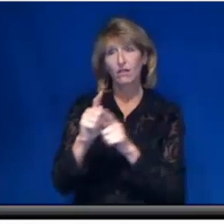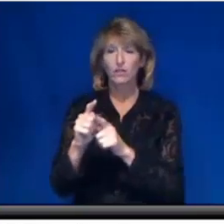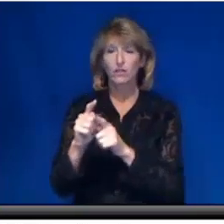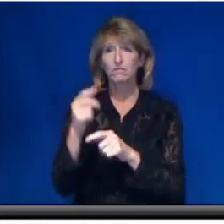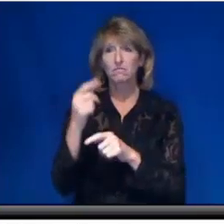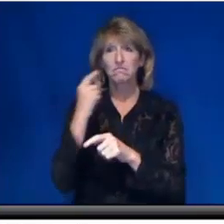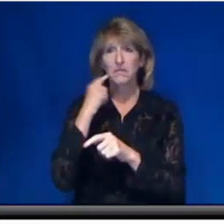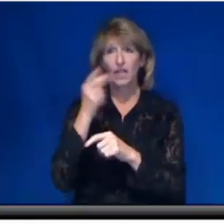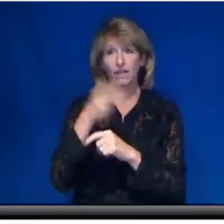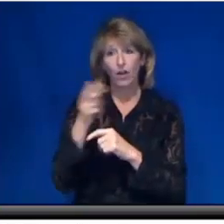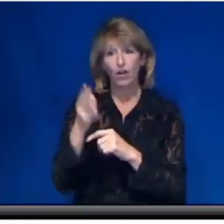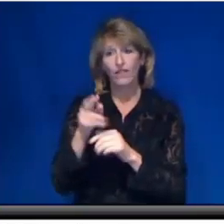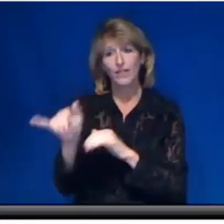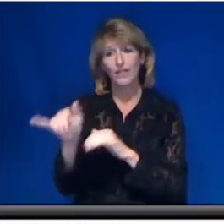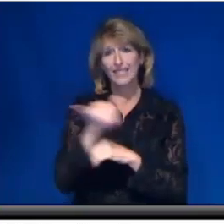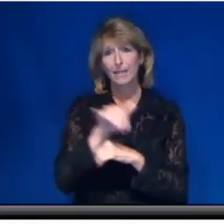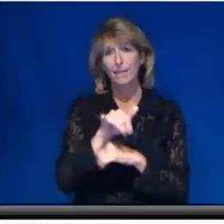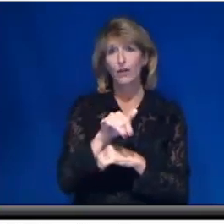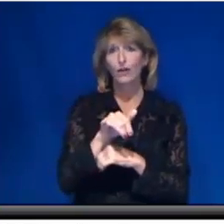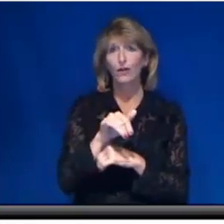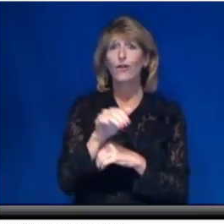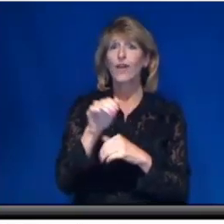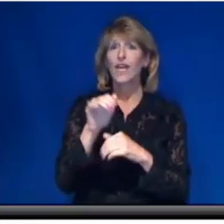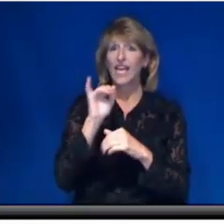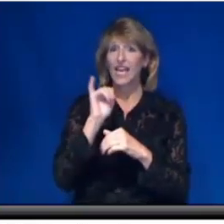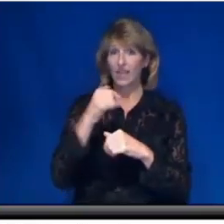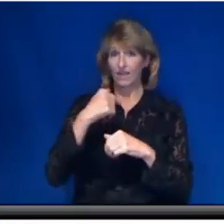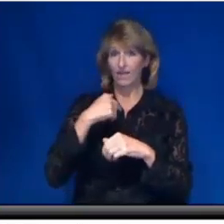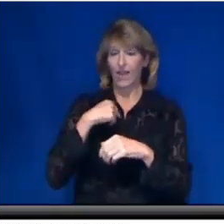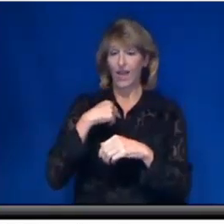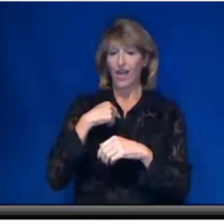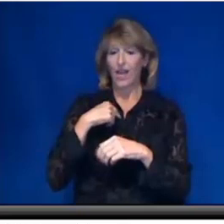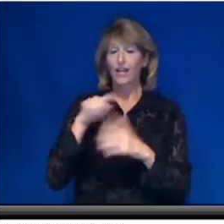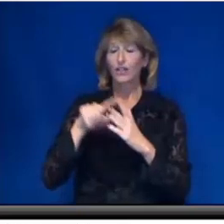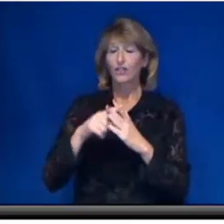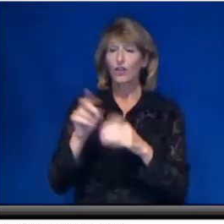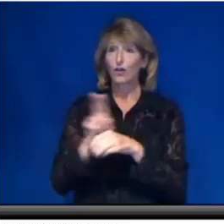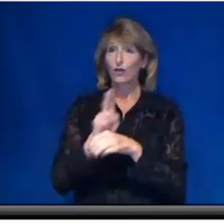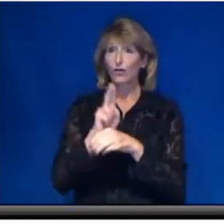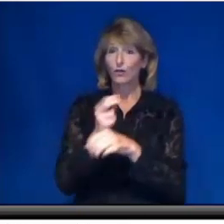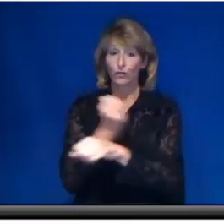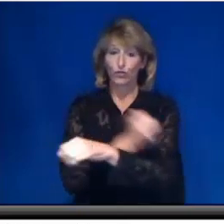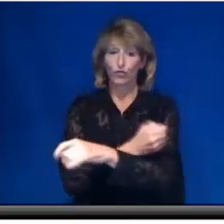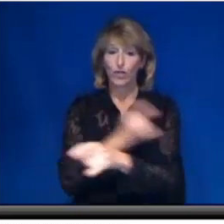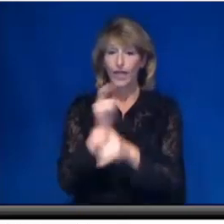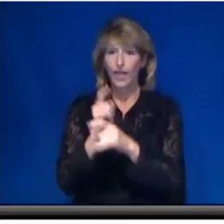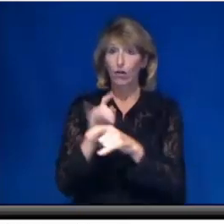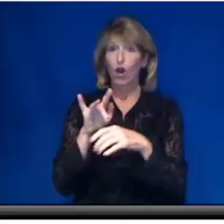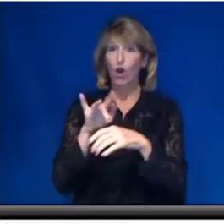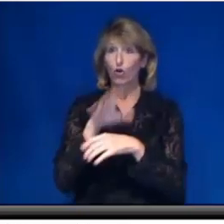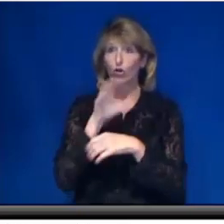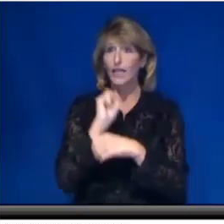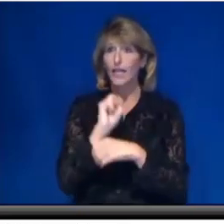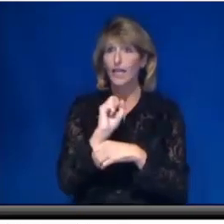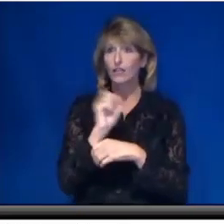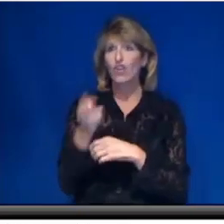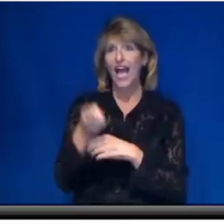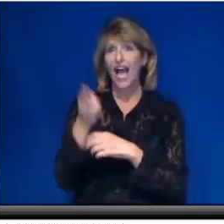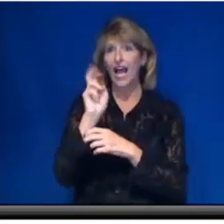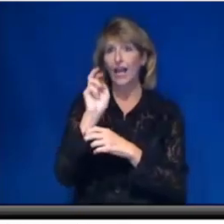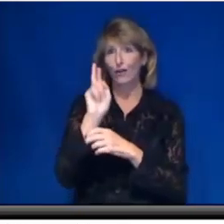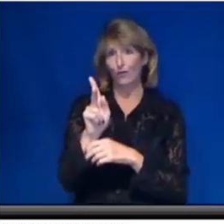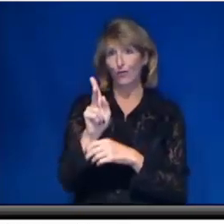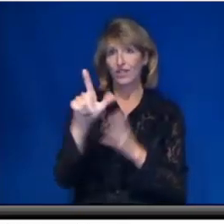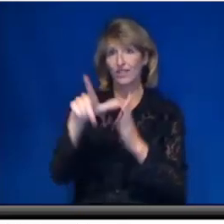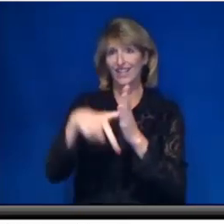In the general population, and also within the deaf community, we find many similarities. If I begin